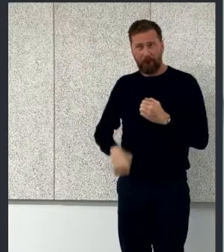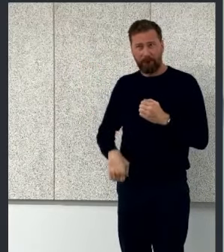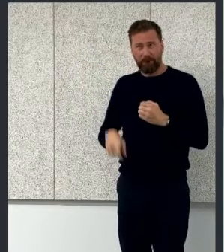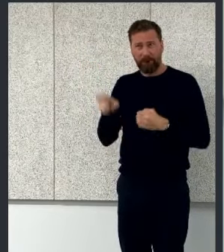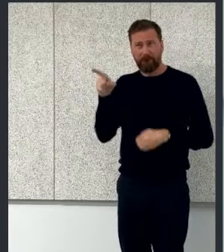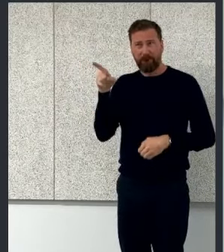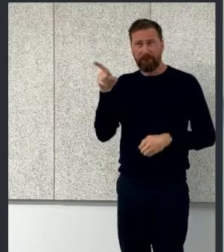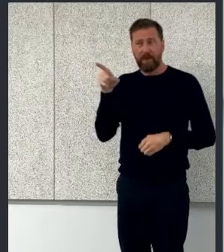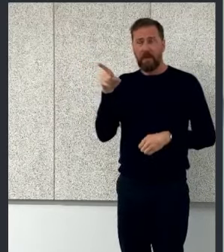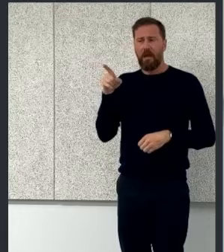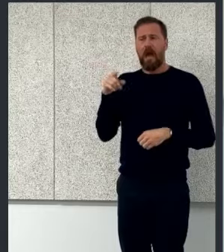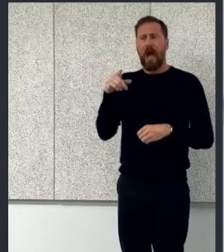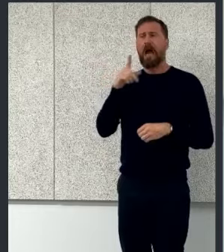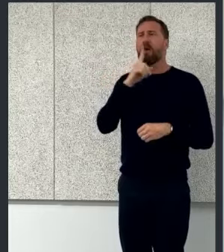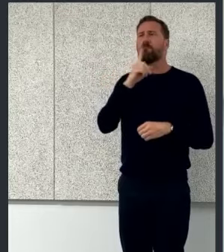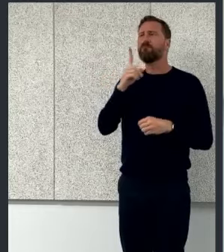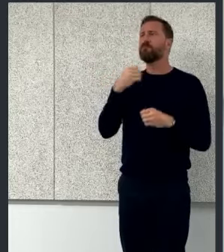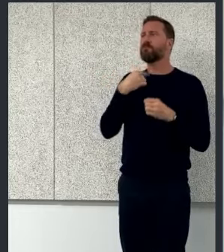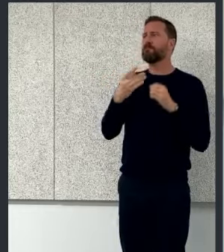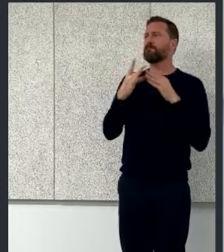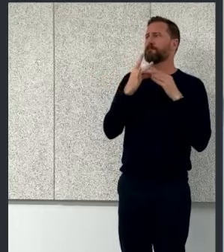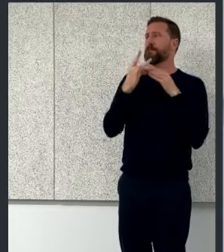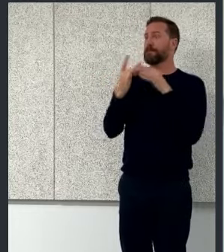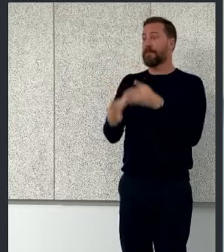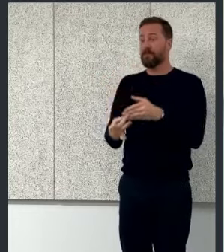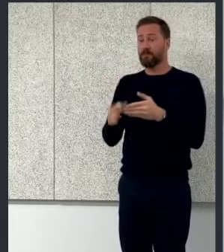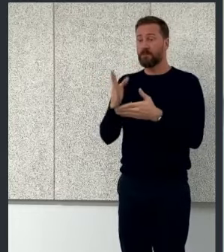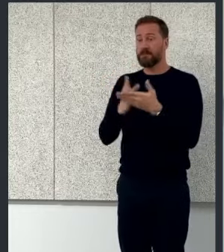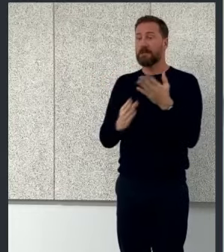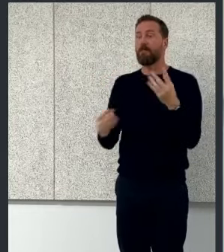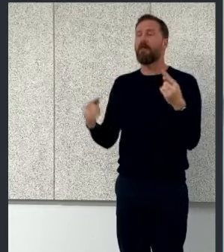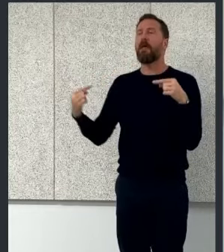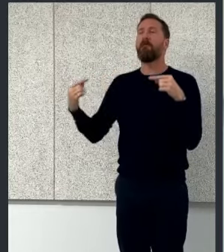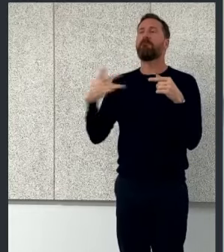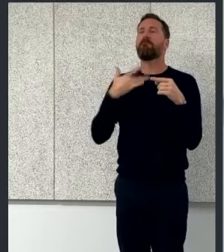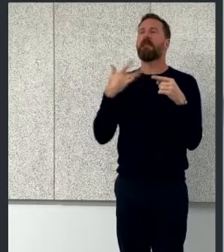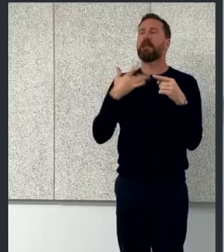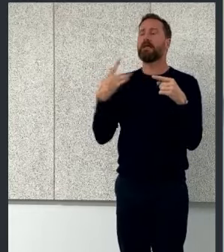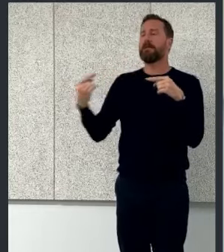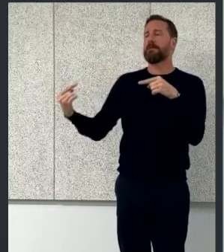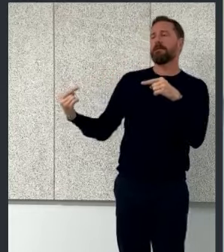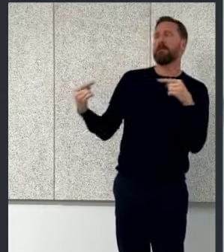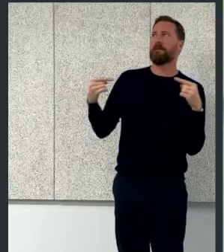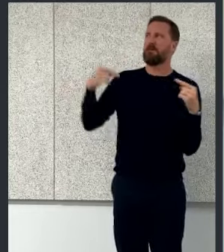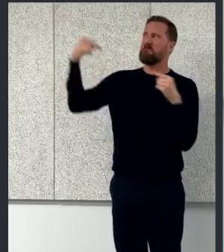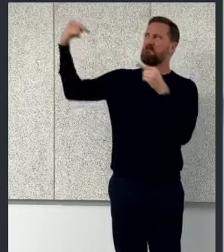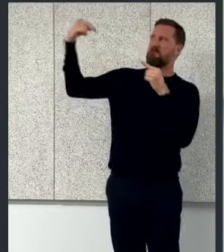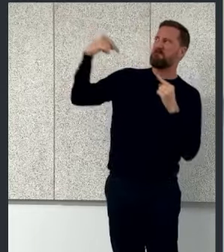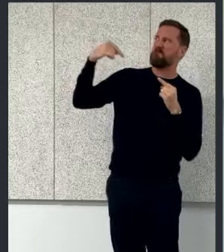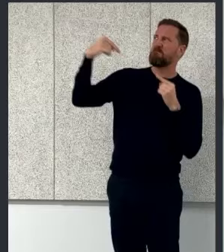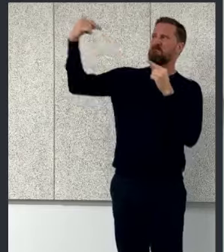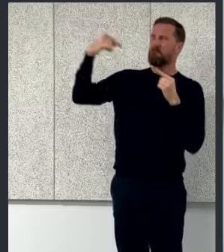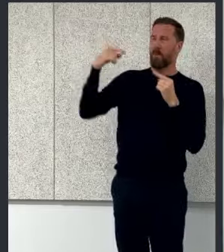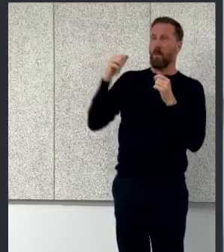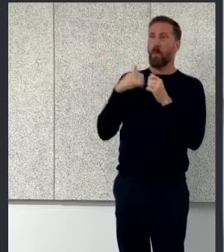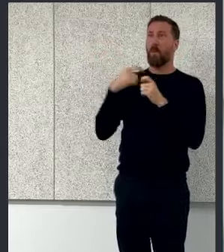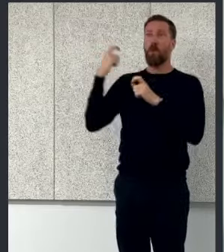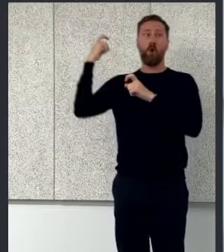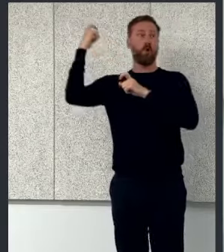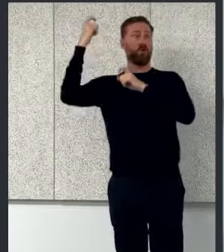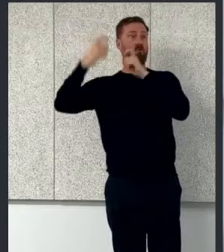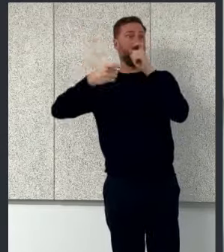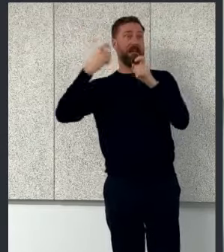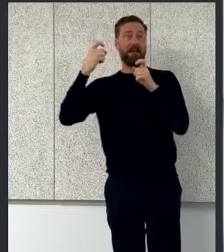feed into some of the potentially adversarial feelings between, you know, grantees or